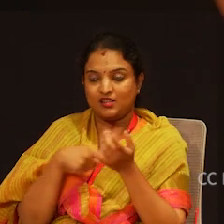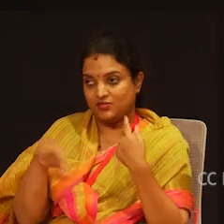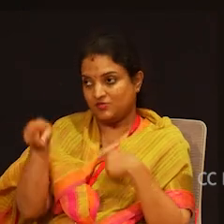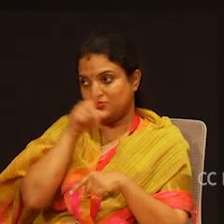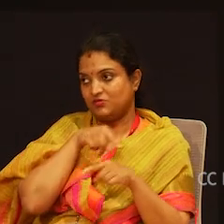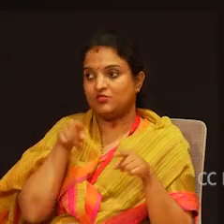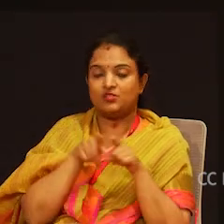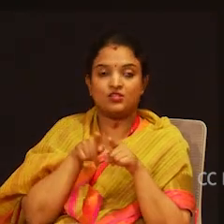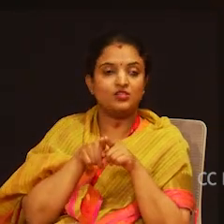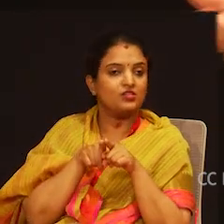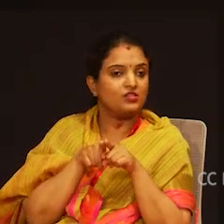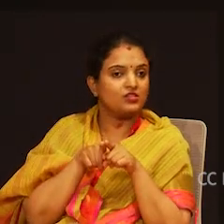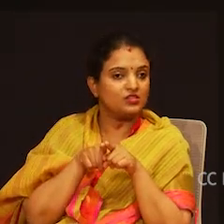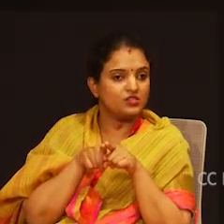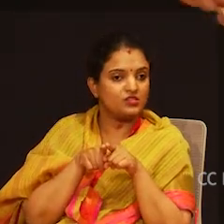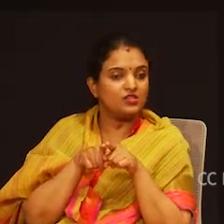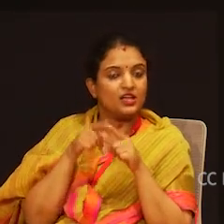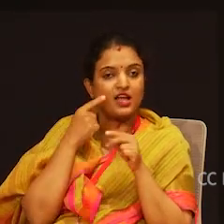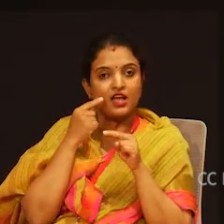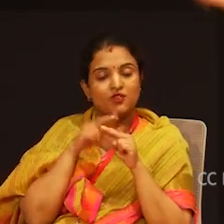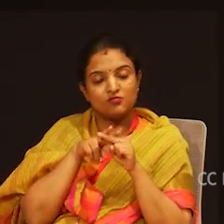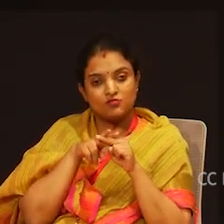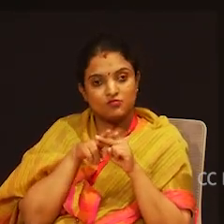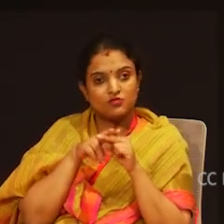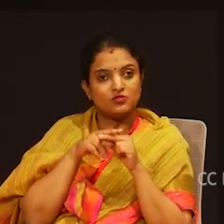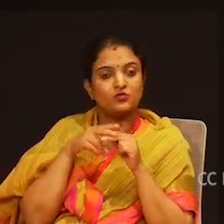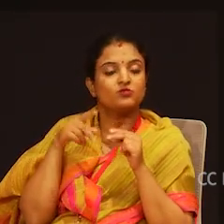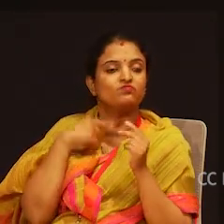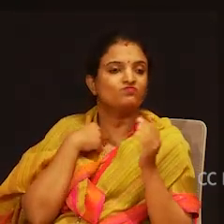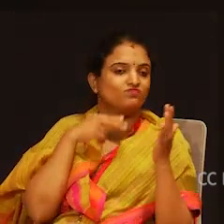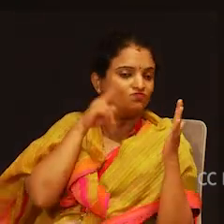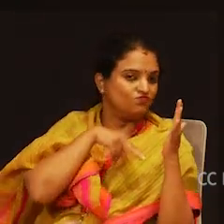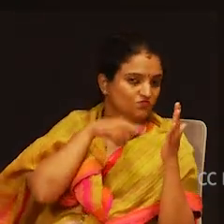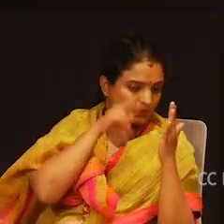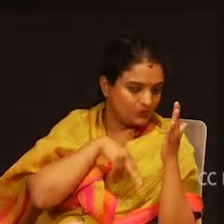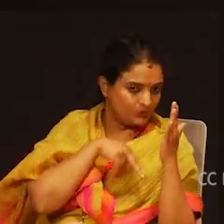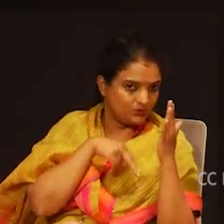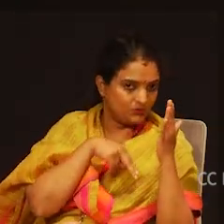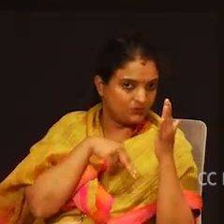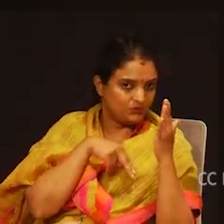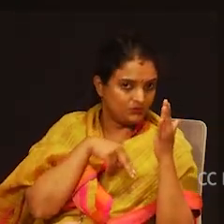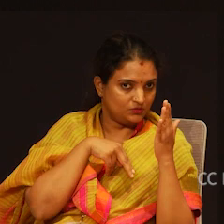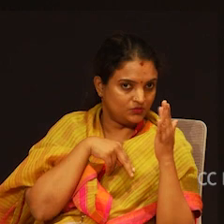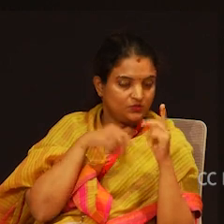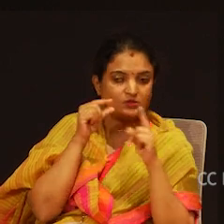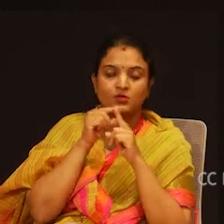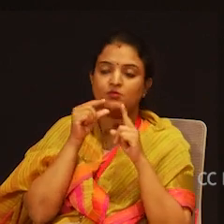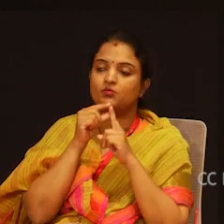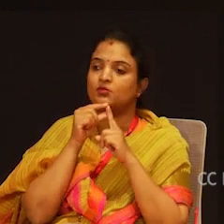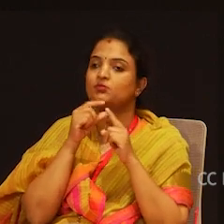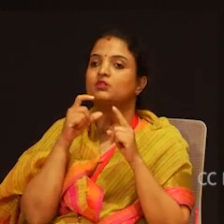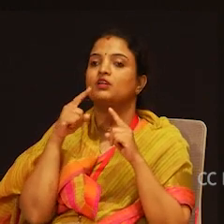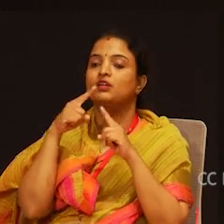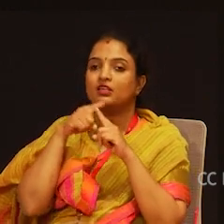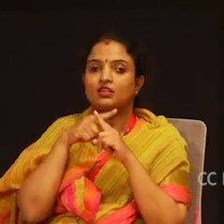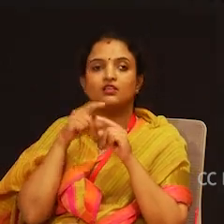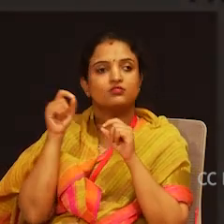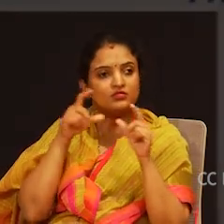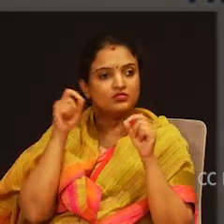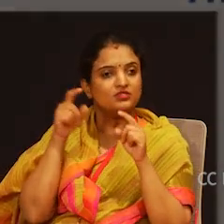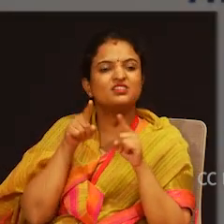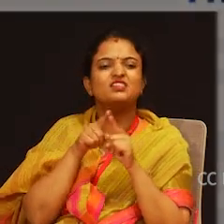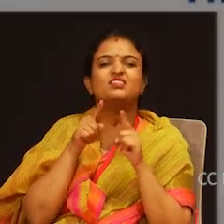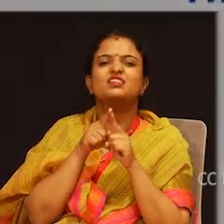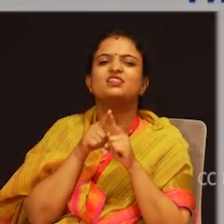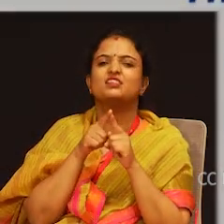to get a chance, if you do, to just go through this PPT presentation if you want, because